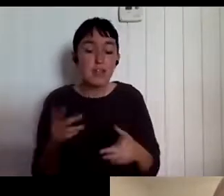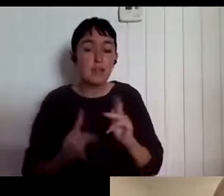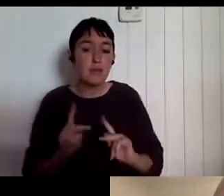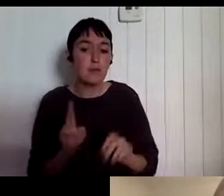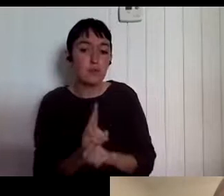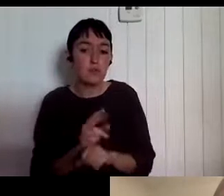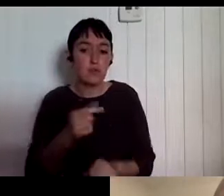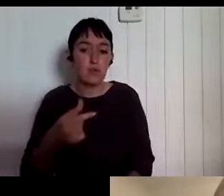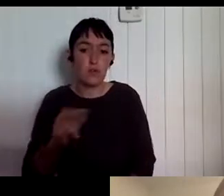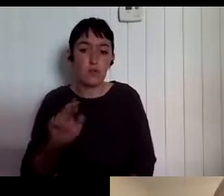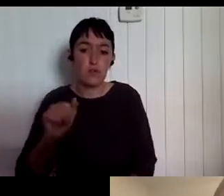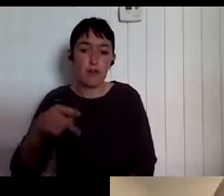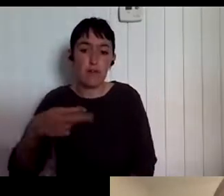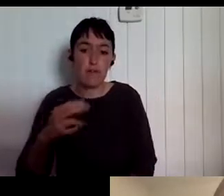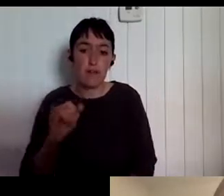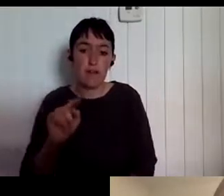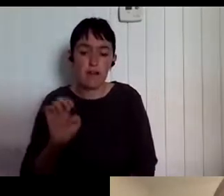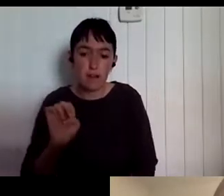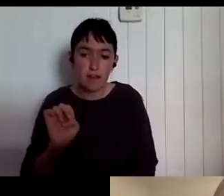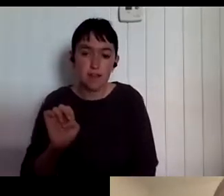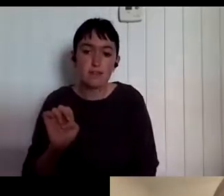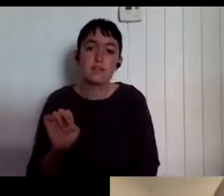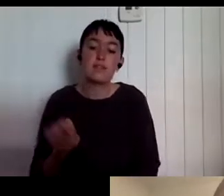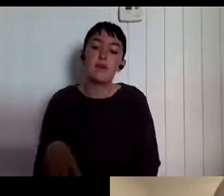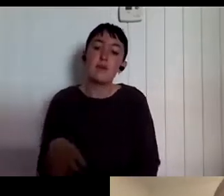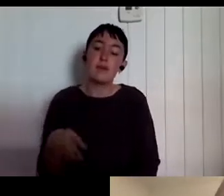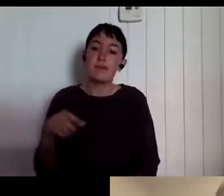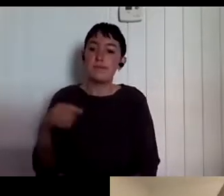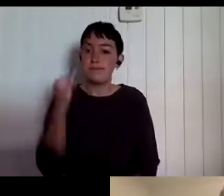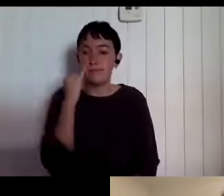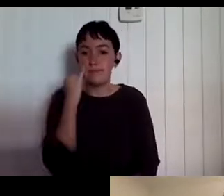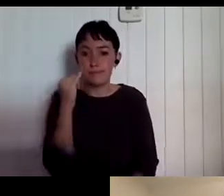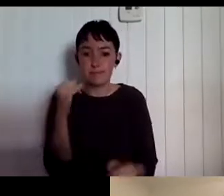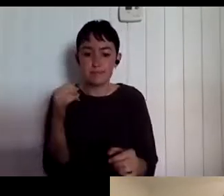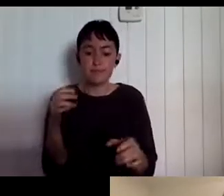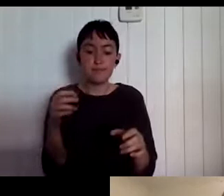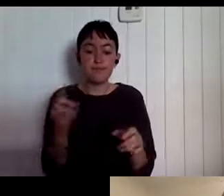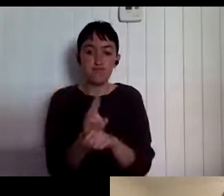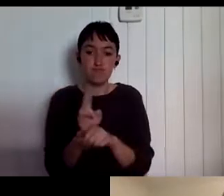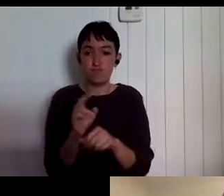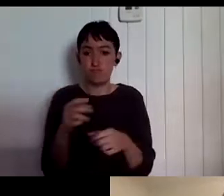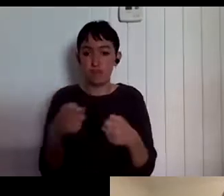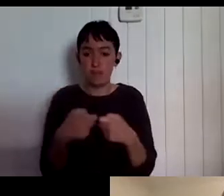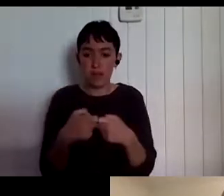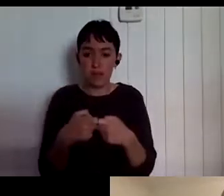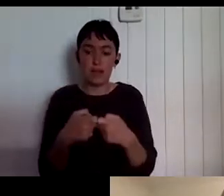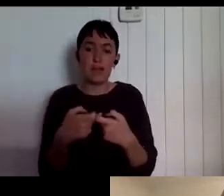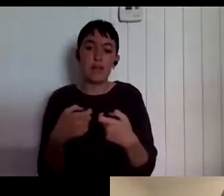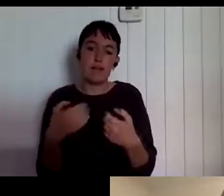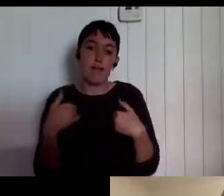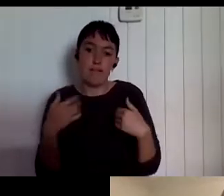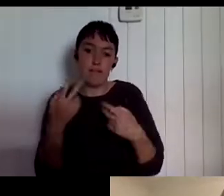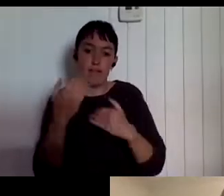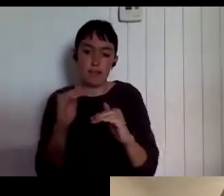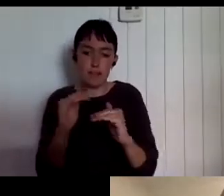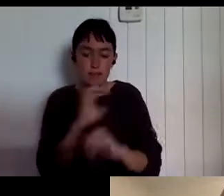bookcase. So every single lithium that you put is kind of like a book going inside a bookcase, right? So there's a very defined structure of how much lithium you could put. However, new sort